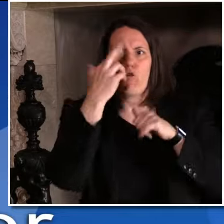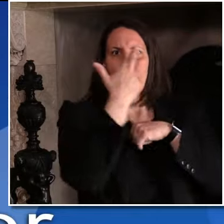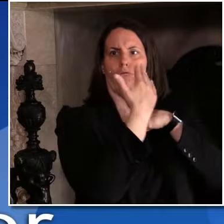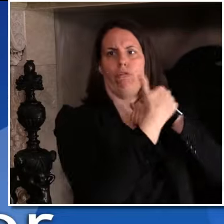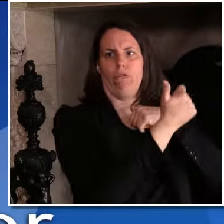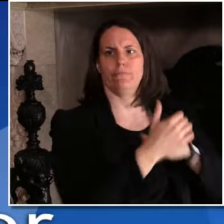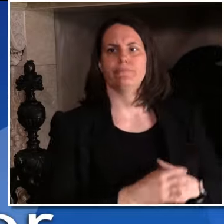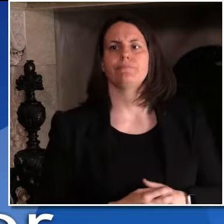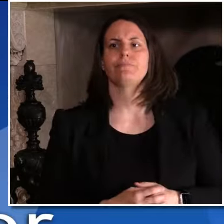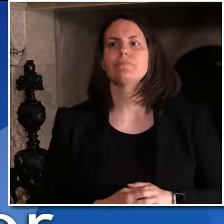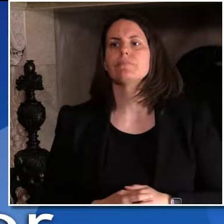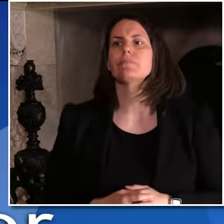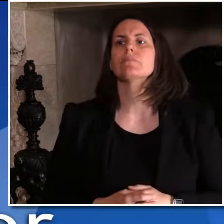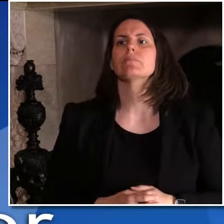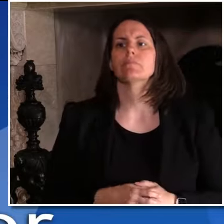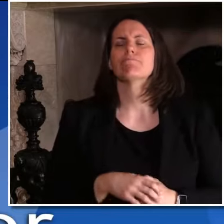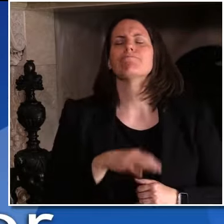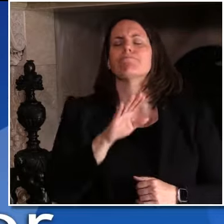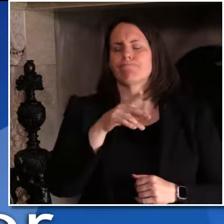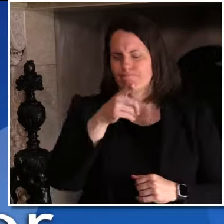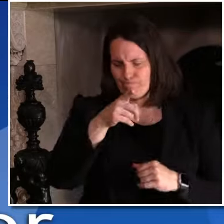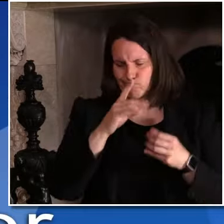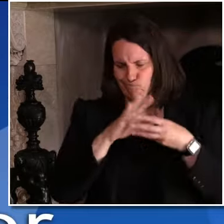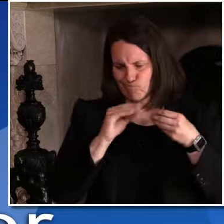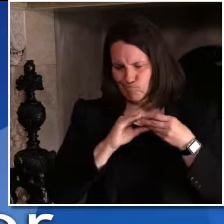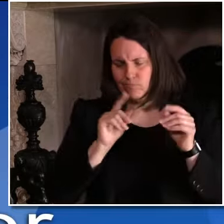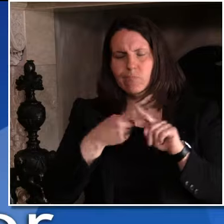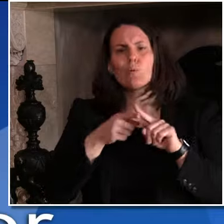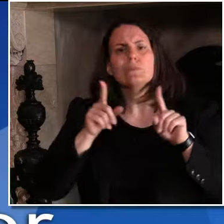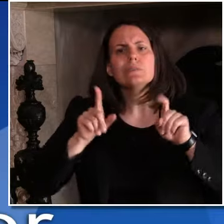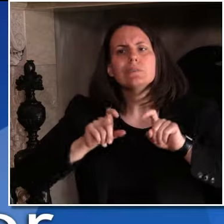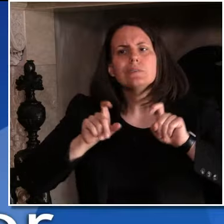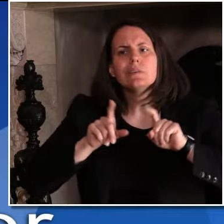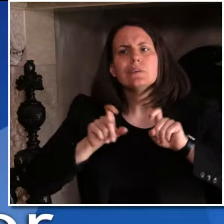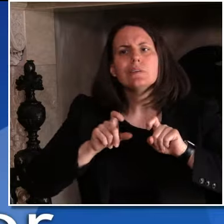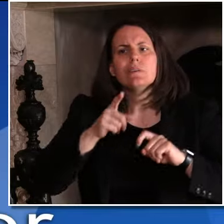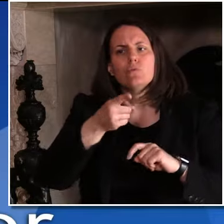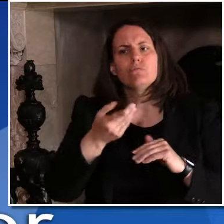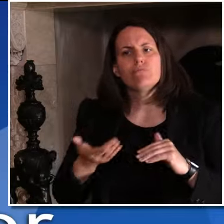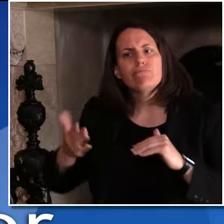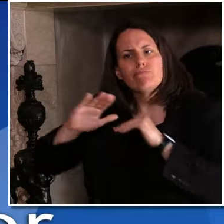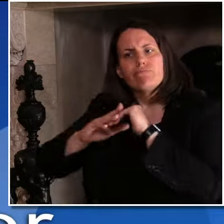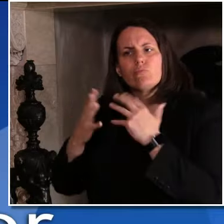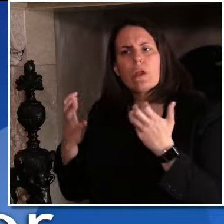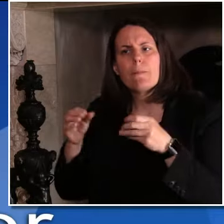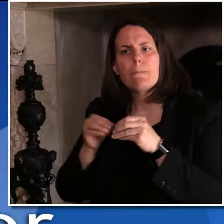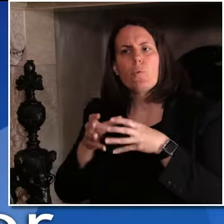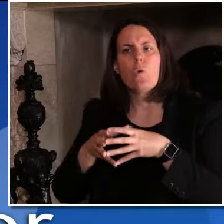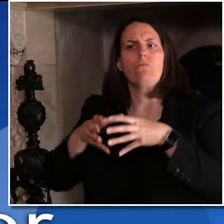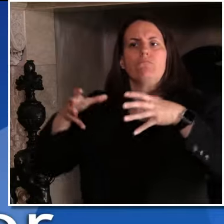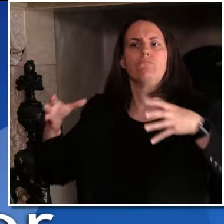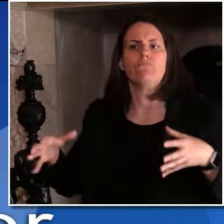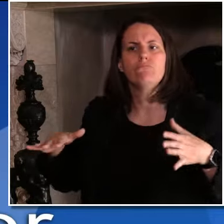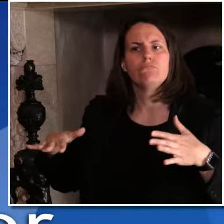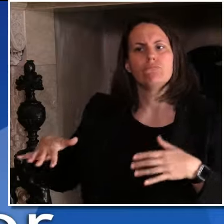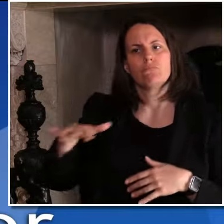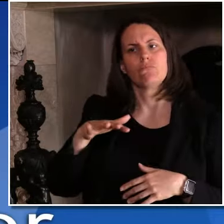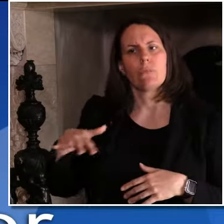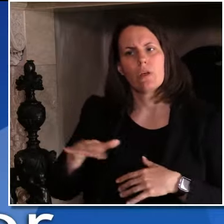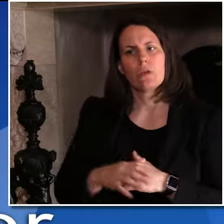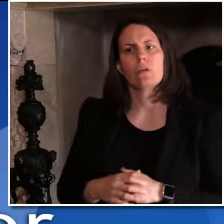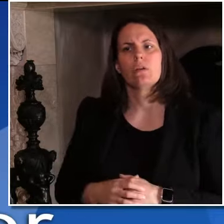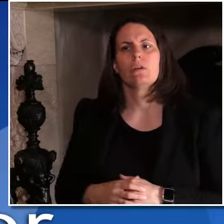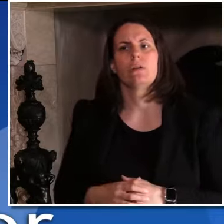of Wisconsin. Do you expect to see higher numbers of confirmed cases because now there are more